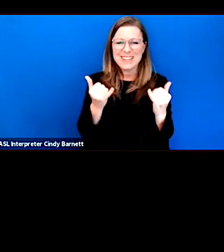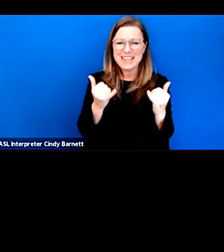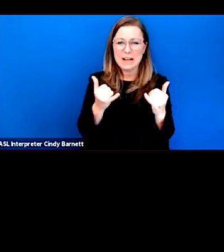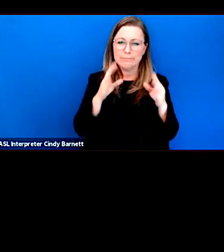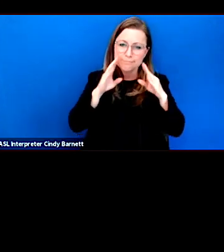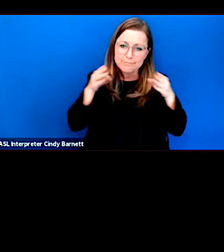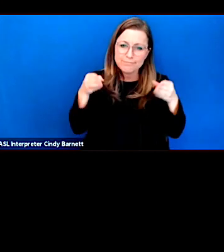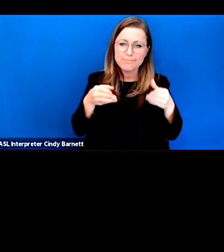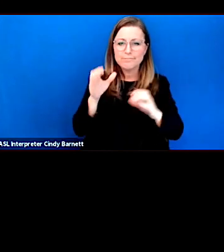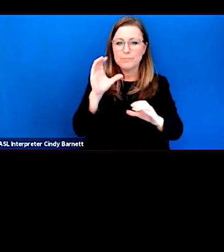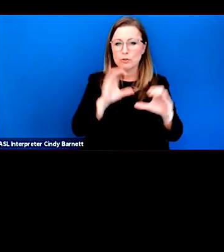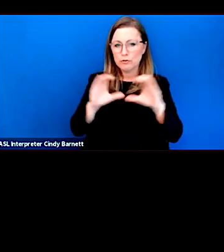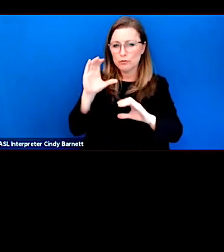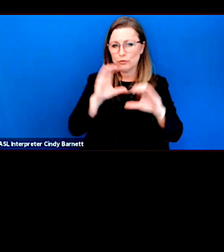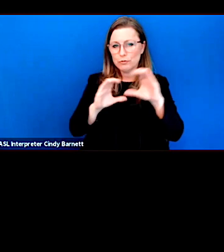criteria.